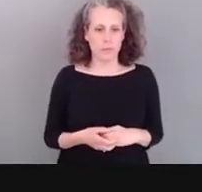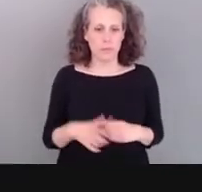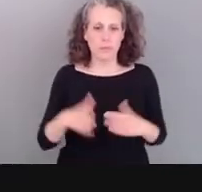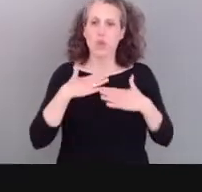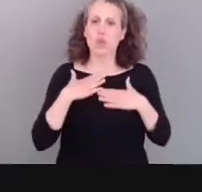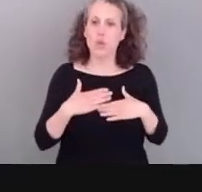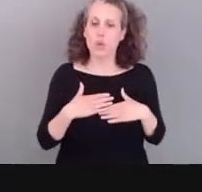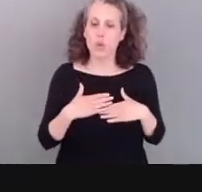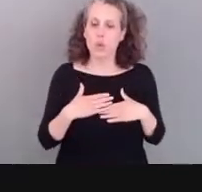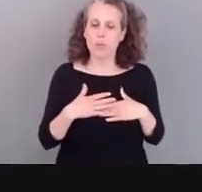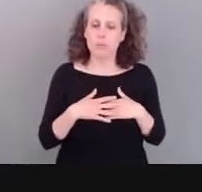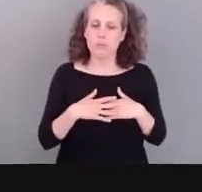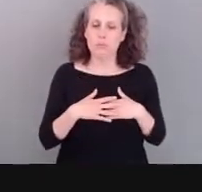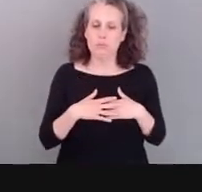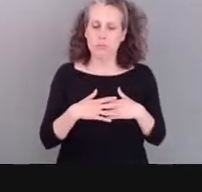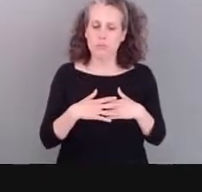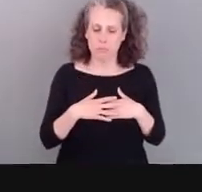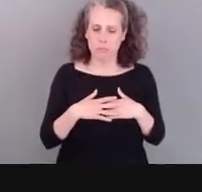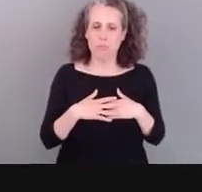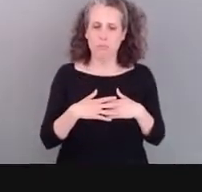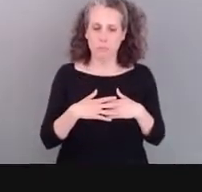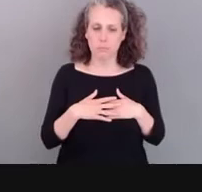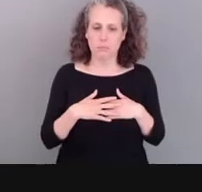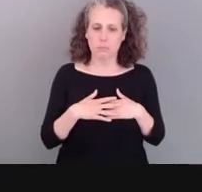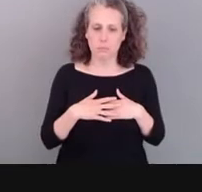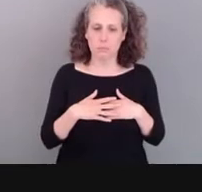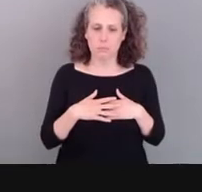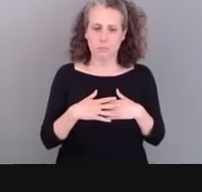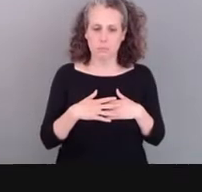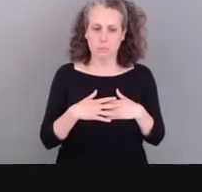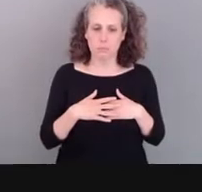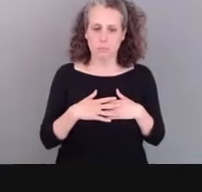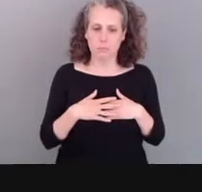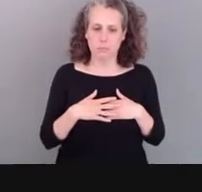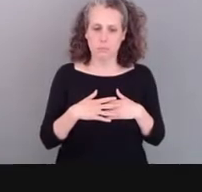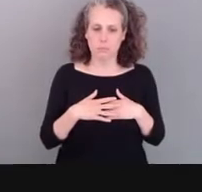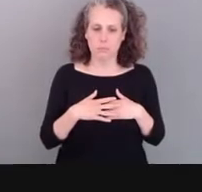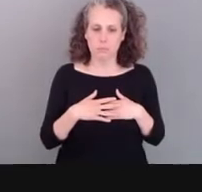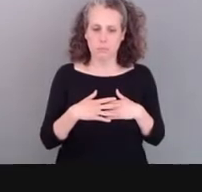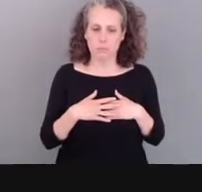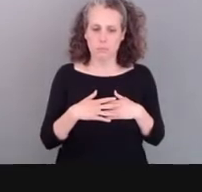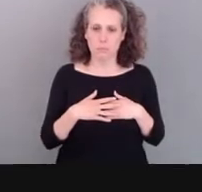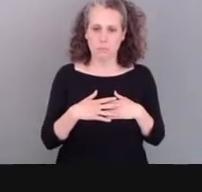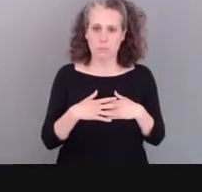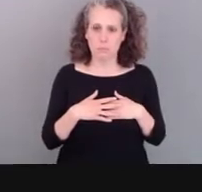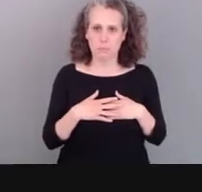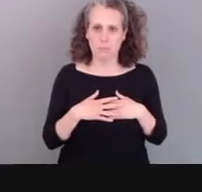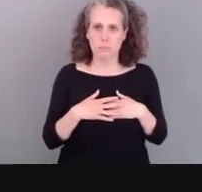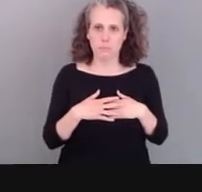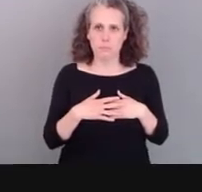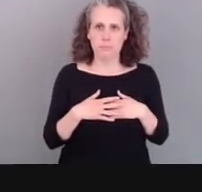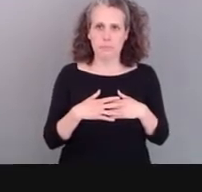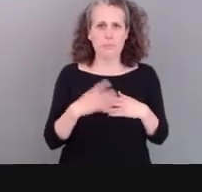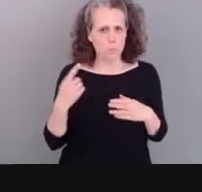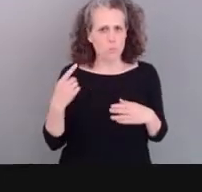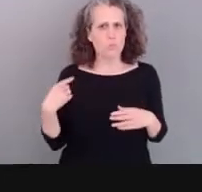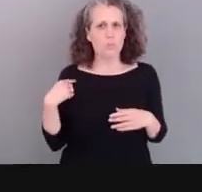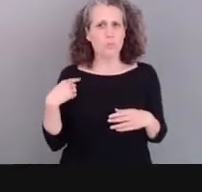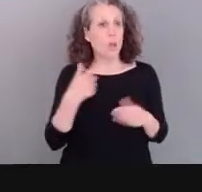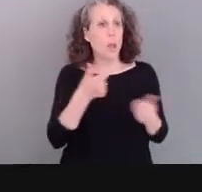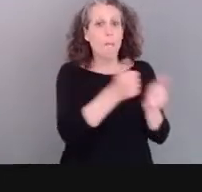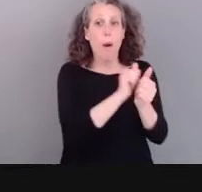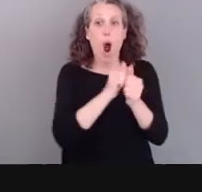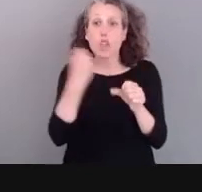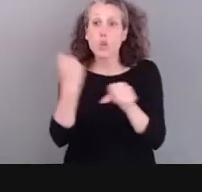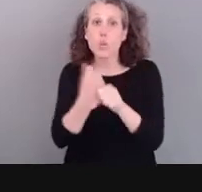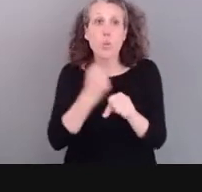but also what is important and it's we know and we support what partners are doing